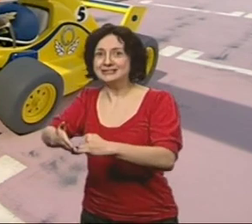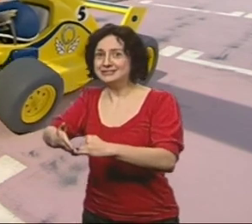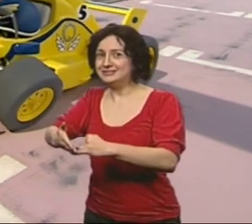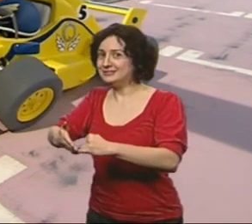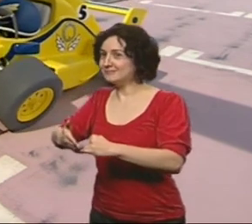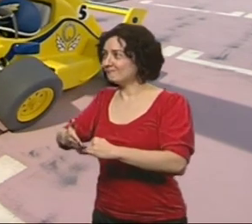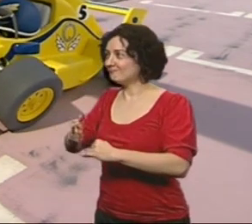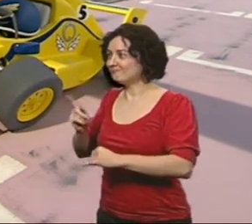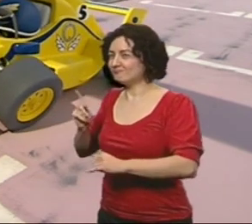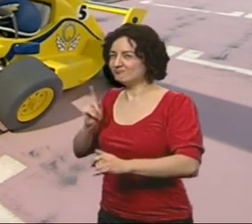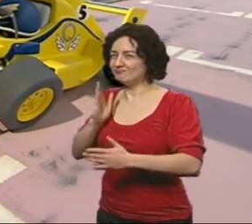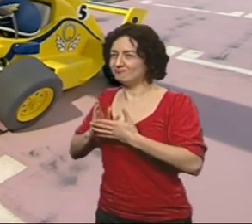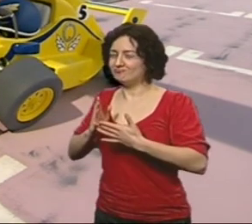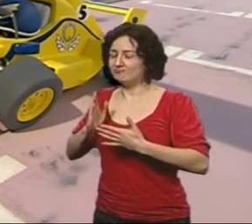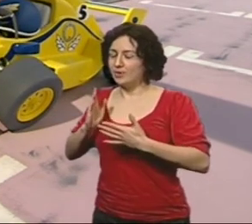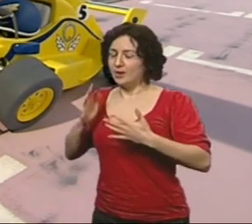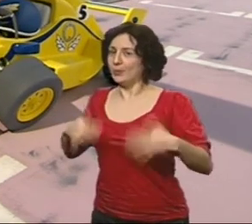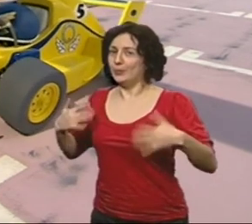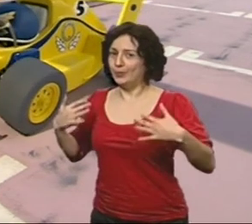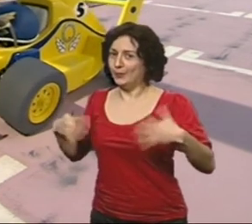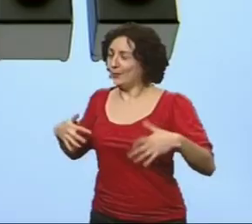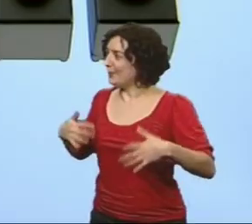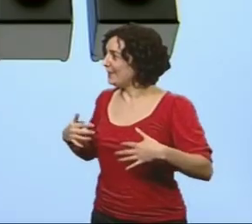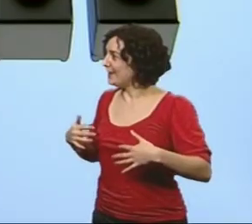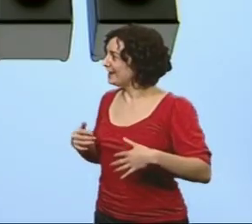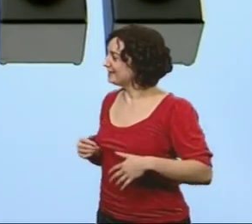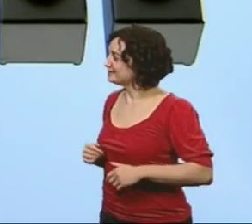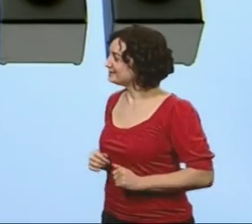at last, our star car.